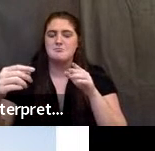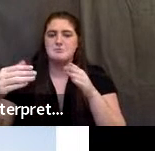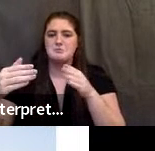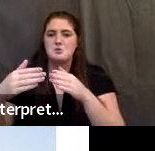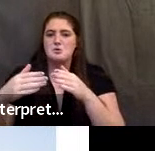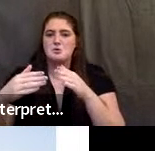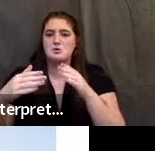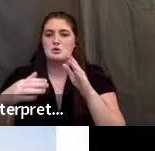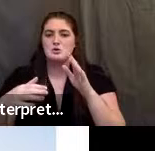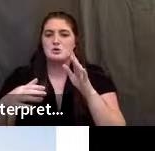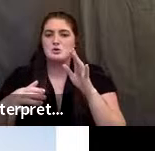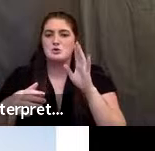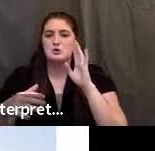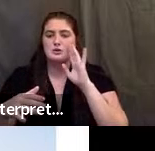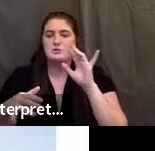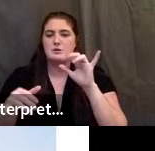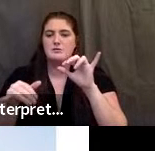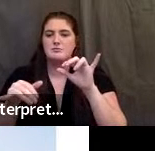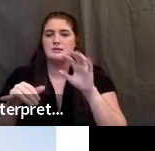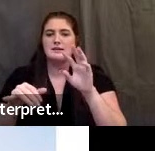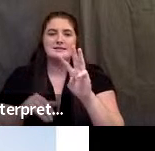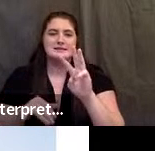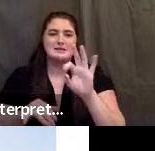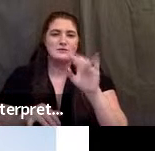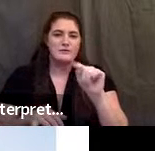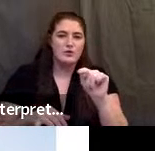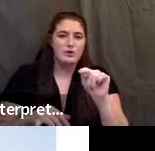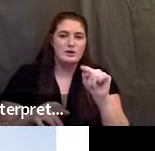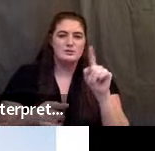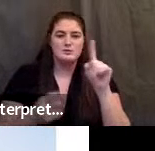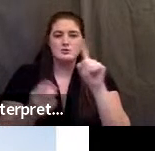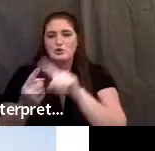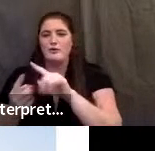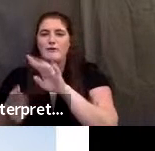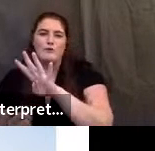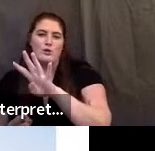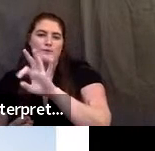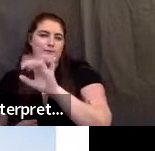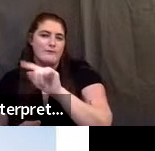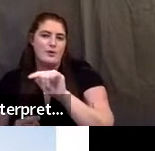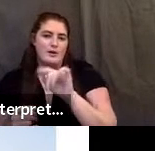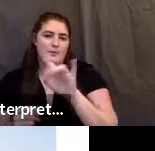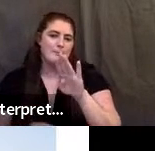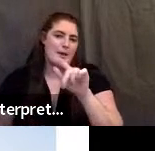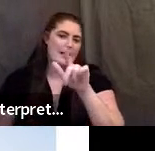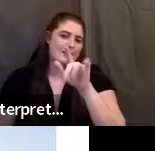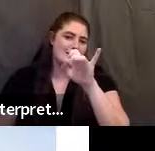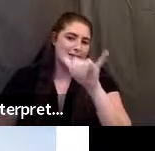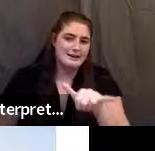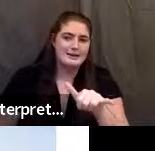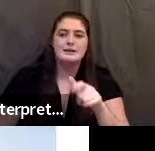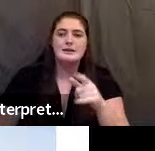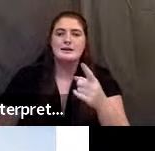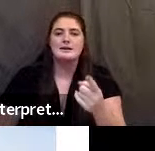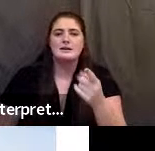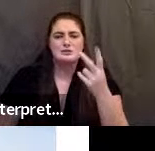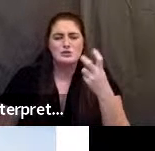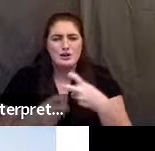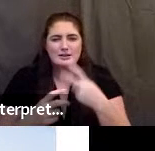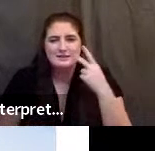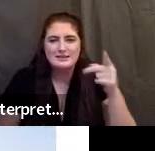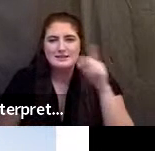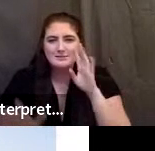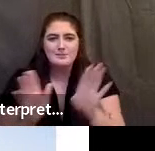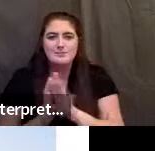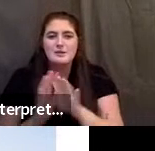So they do undulate between a 6 foot and a 4 foot balcony. Part of the reason we do that is, one, it's sort of hard to see in this image, but